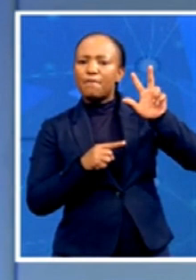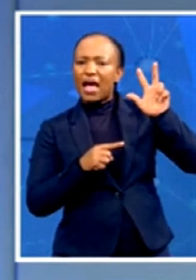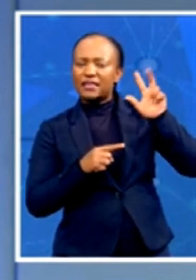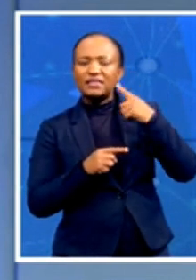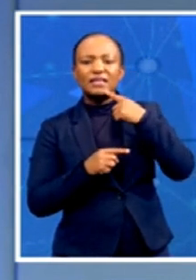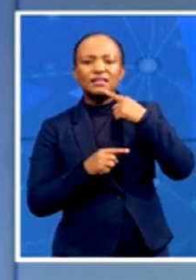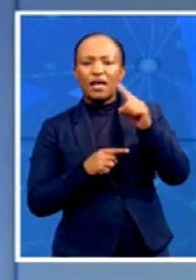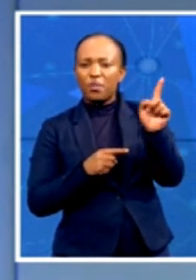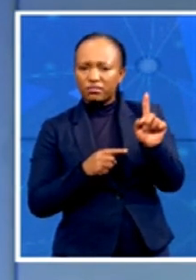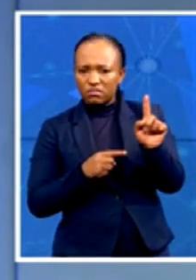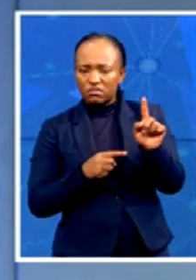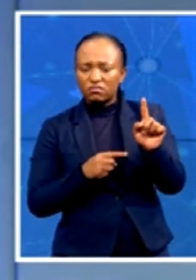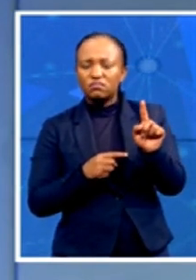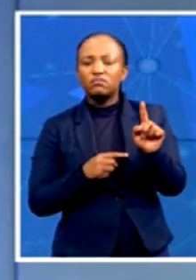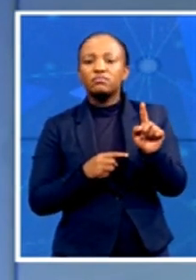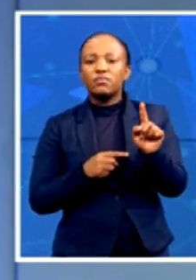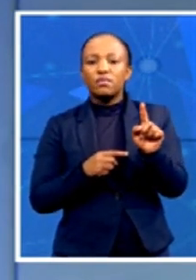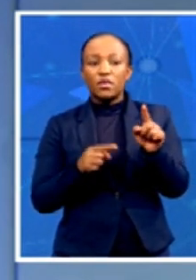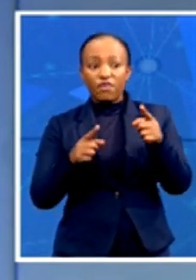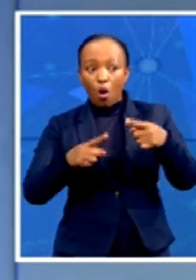who love their country